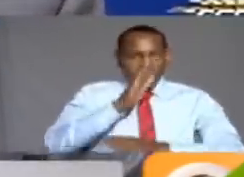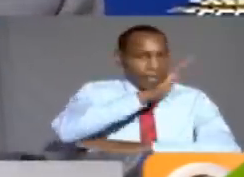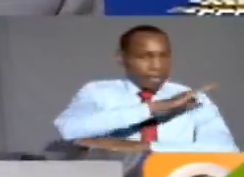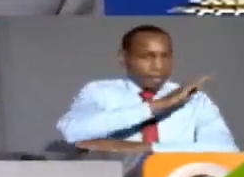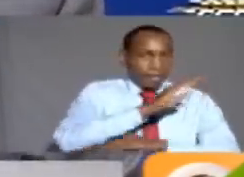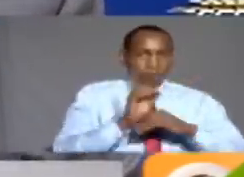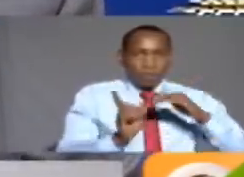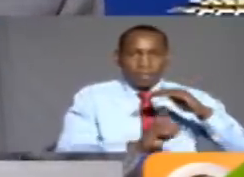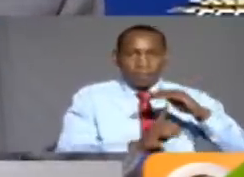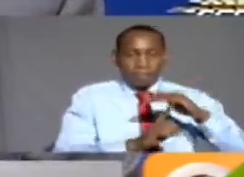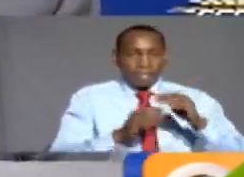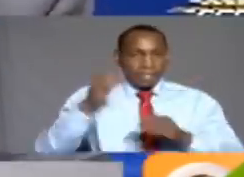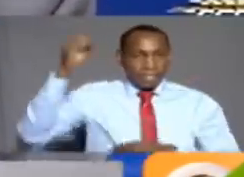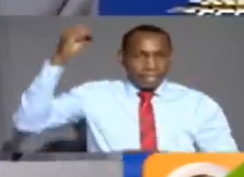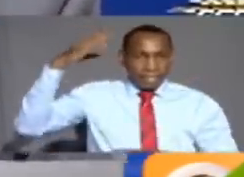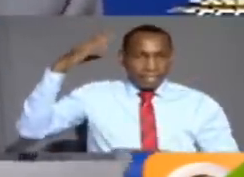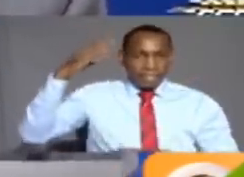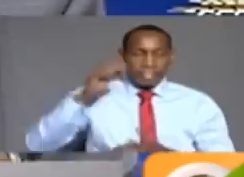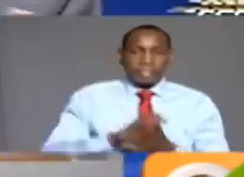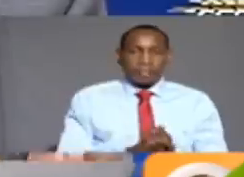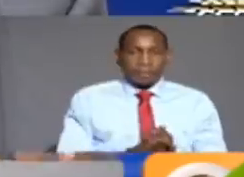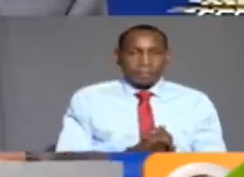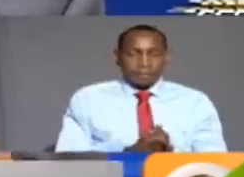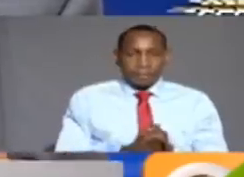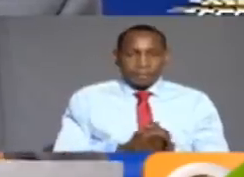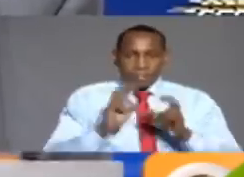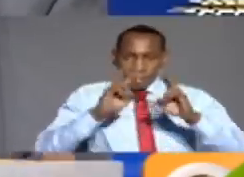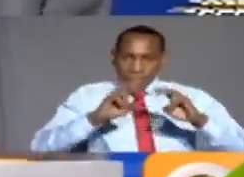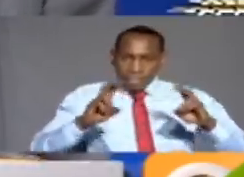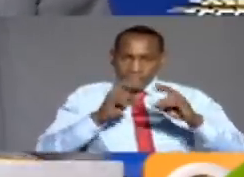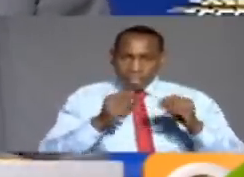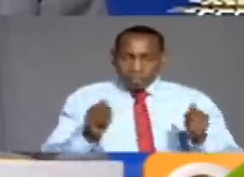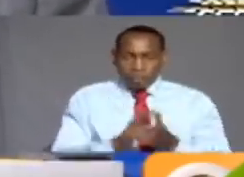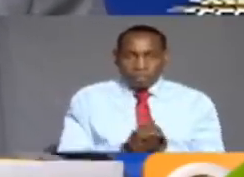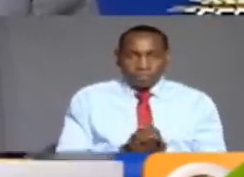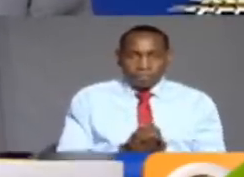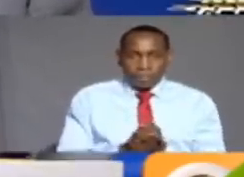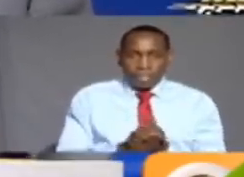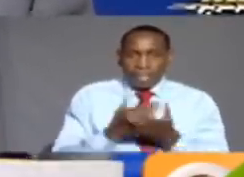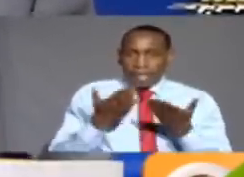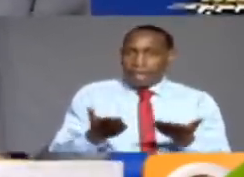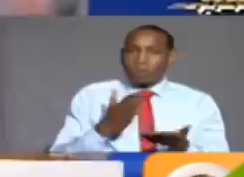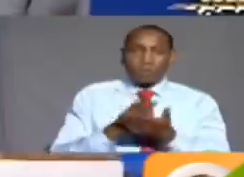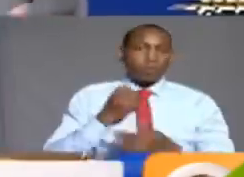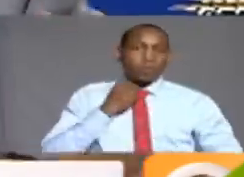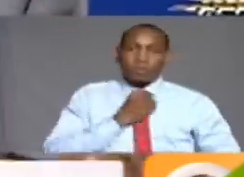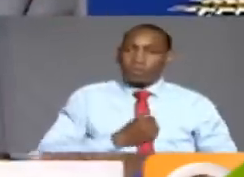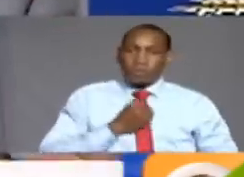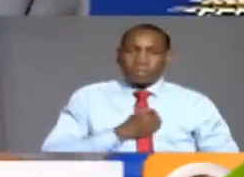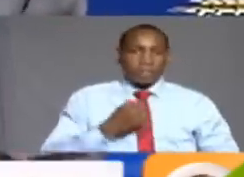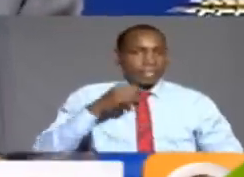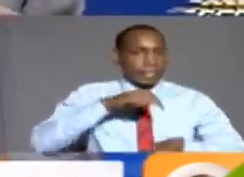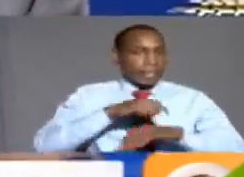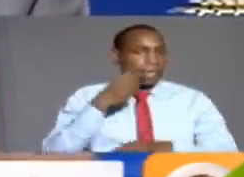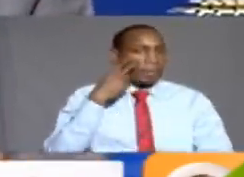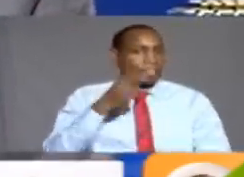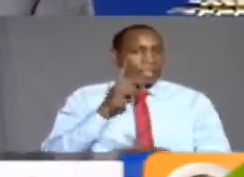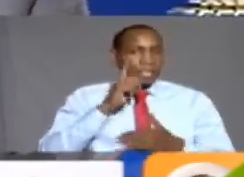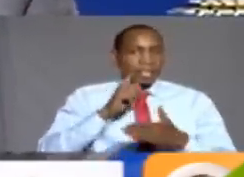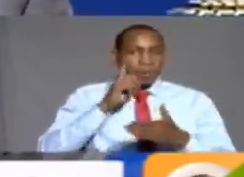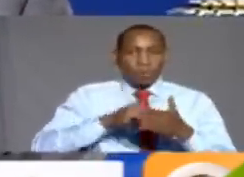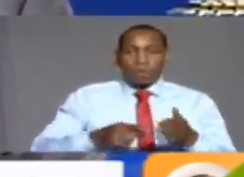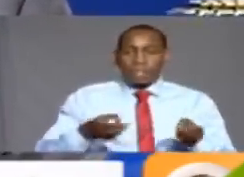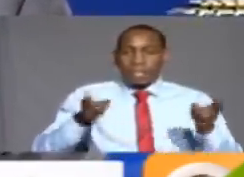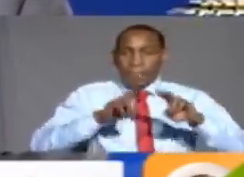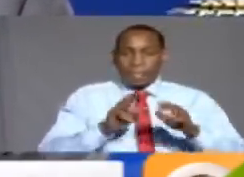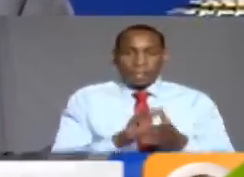afternoon in the Ministry of Electricity, of Energy, looking for all the solution. Now, I just pity them when I see, you know, what's happening. Mm-hmm.